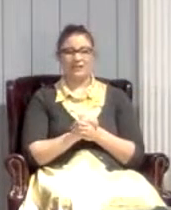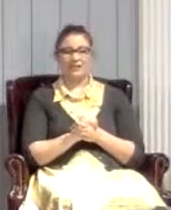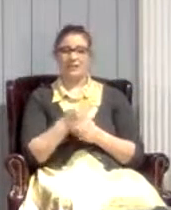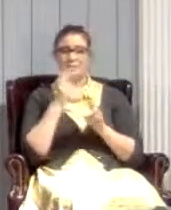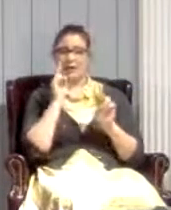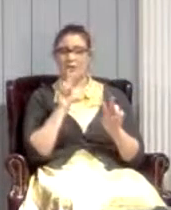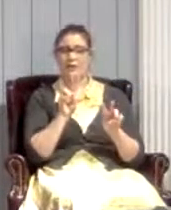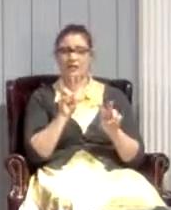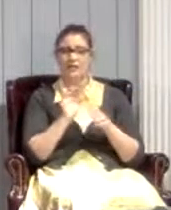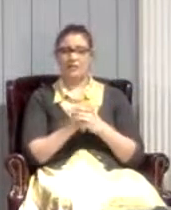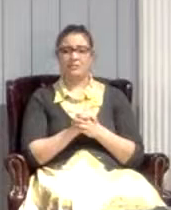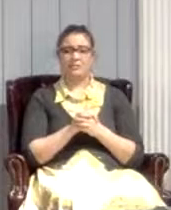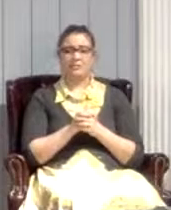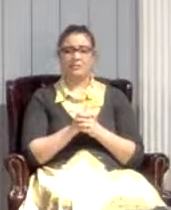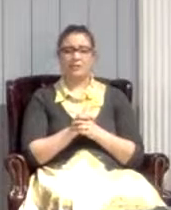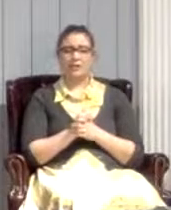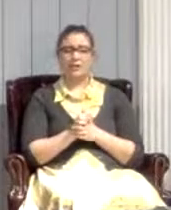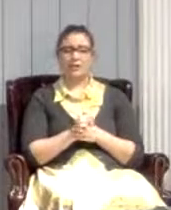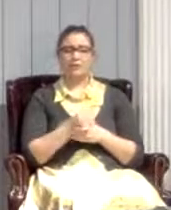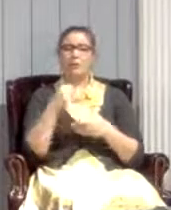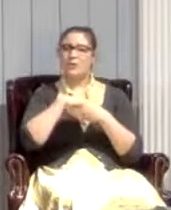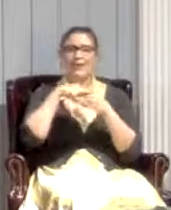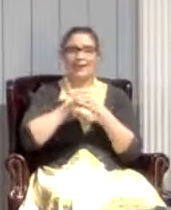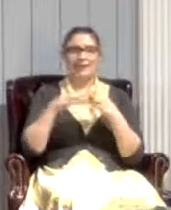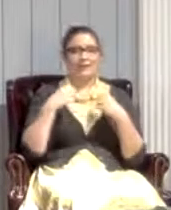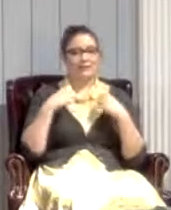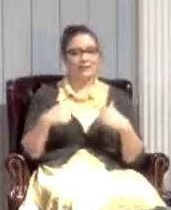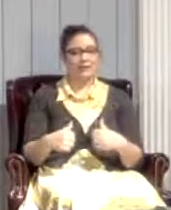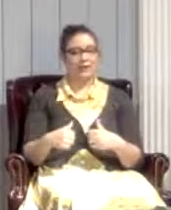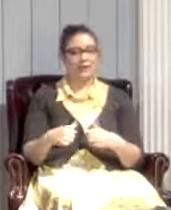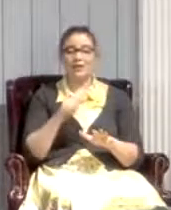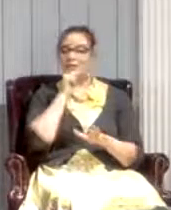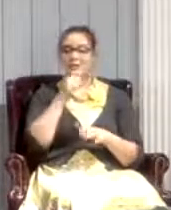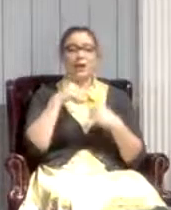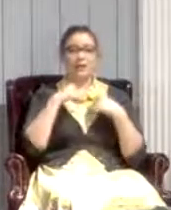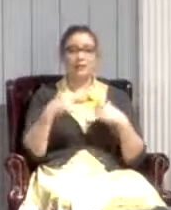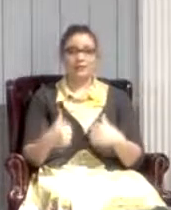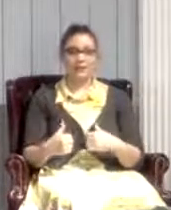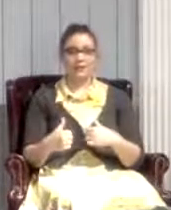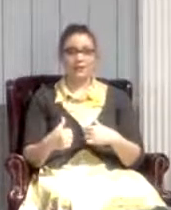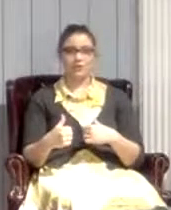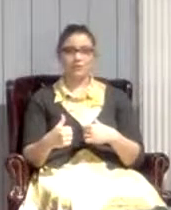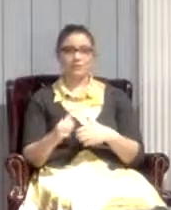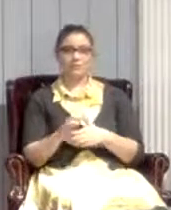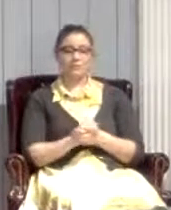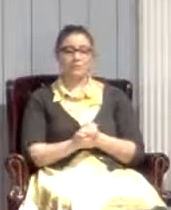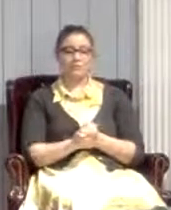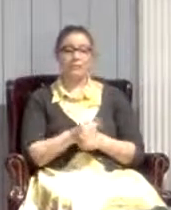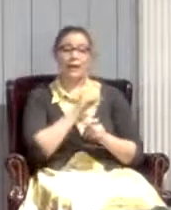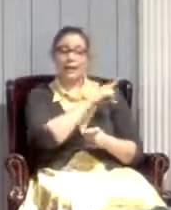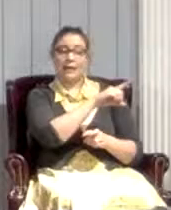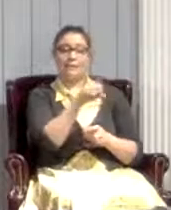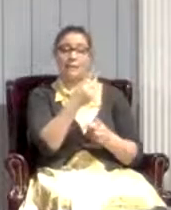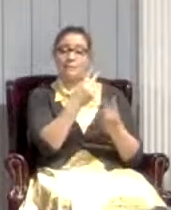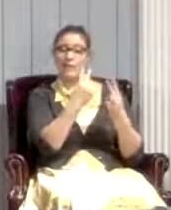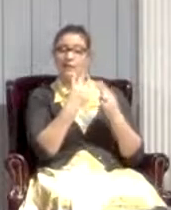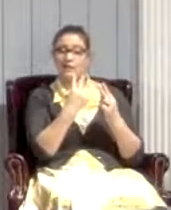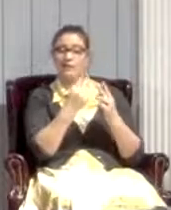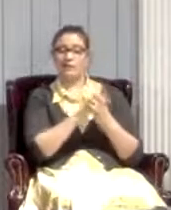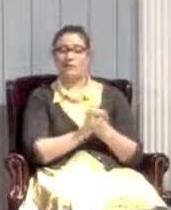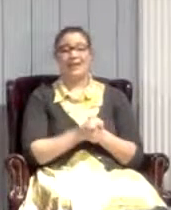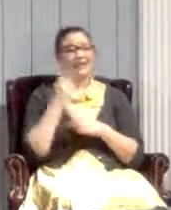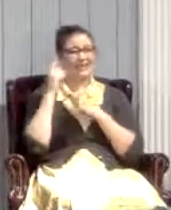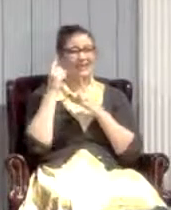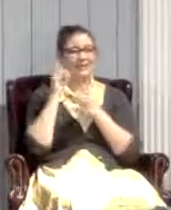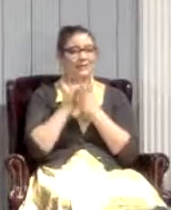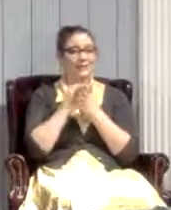man, don't get in the flesh of this thing. And he said, it's not in the flesh. He's going to tell us that, they might look at it and think that's what it